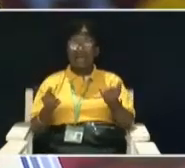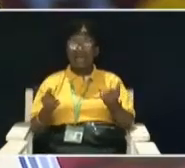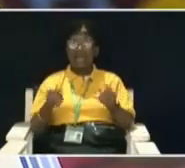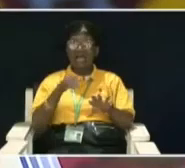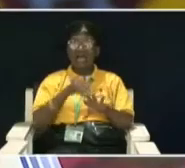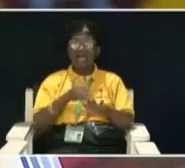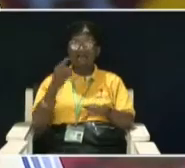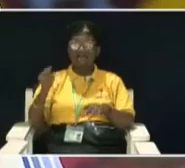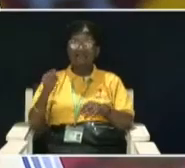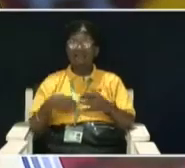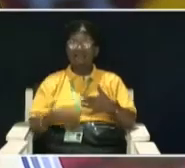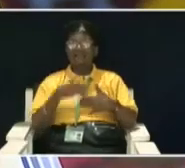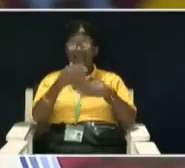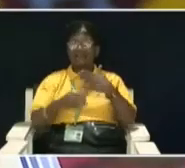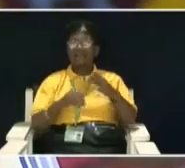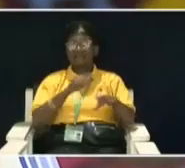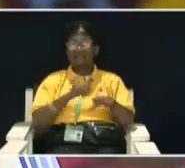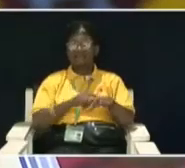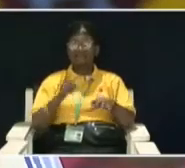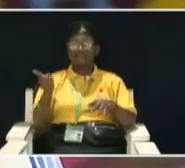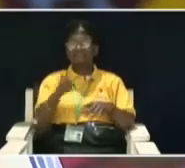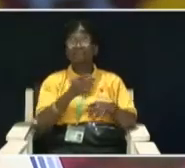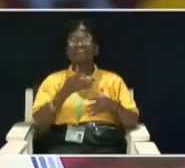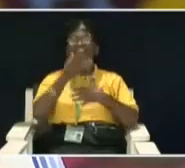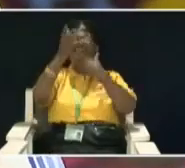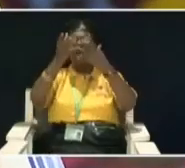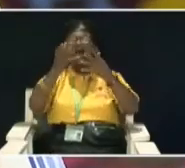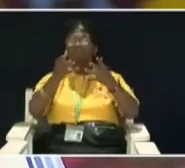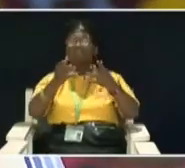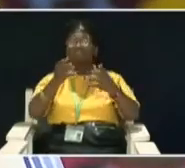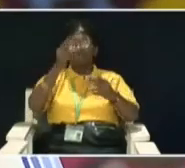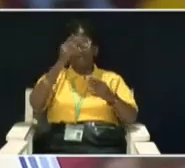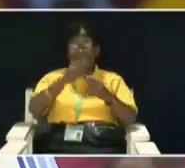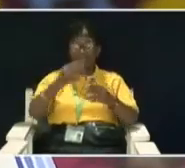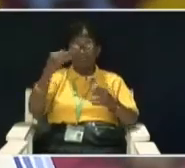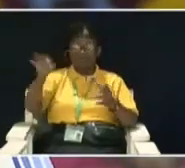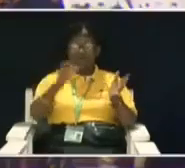the name of Jesus, they will turn back from you.